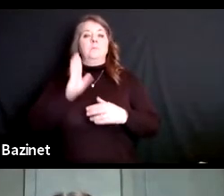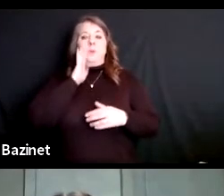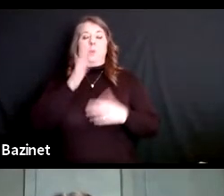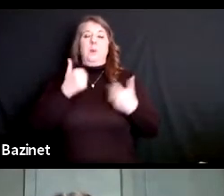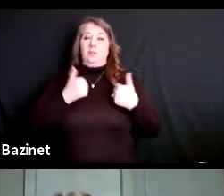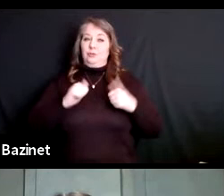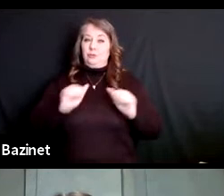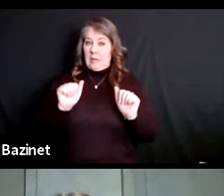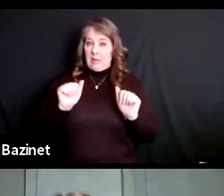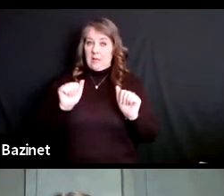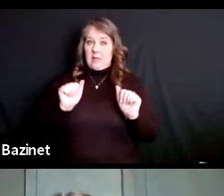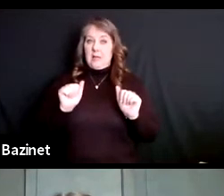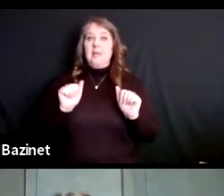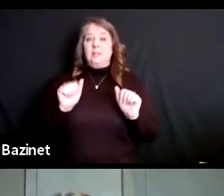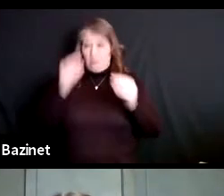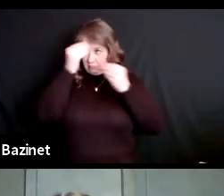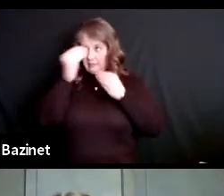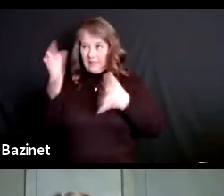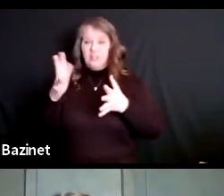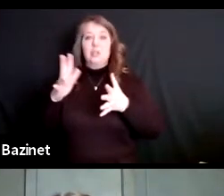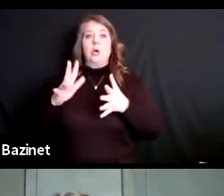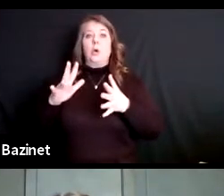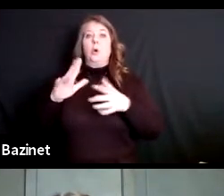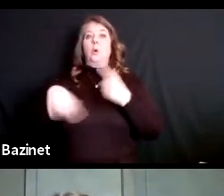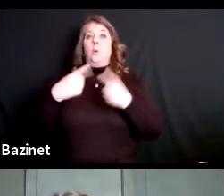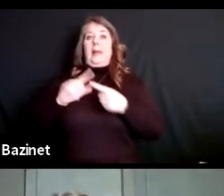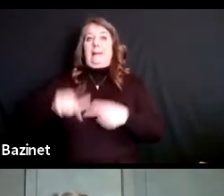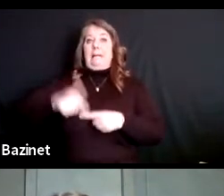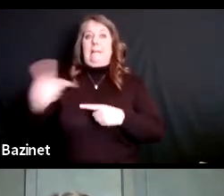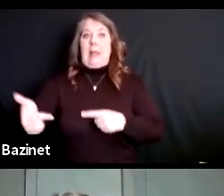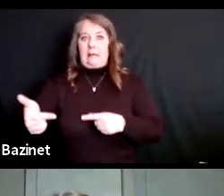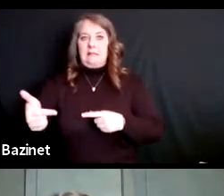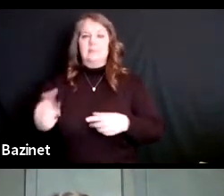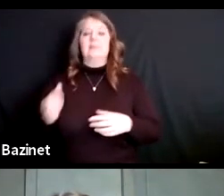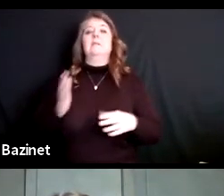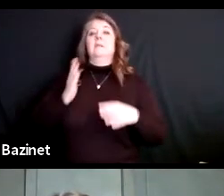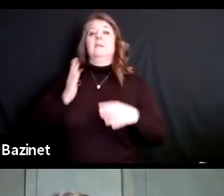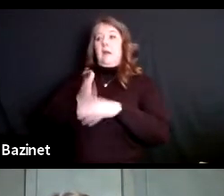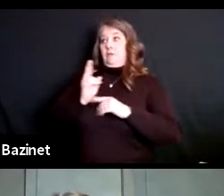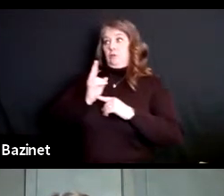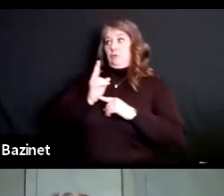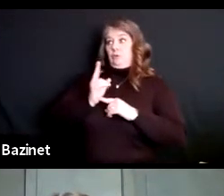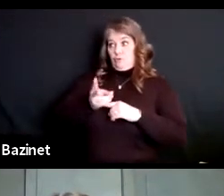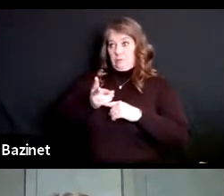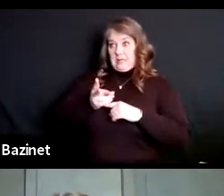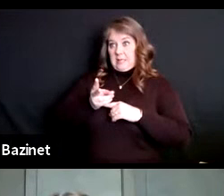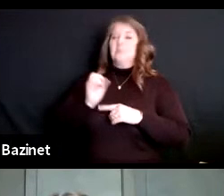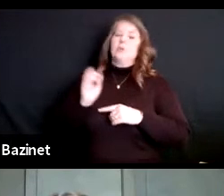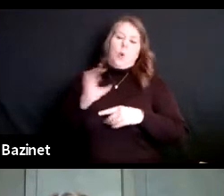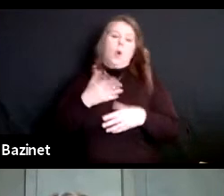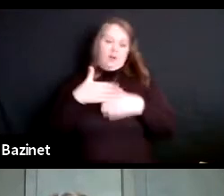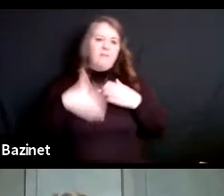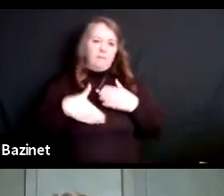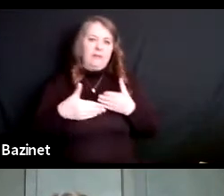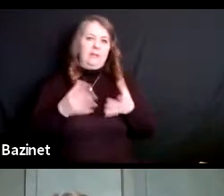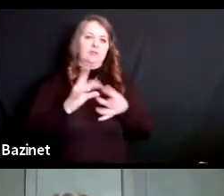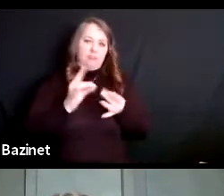to give you a heads up when you're on deck. Once your 2 minutes are up or your comment is complete, we